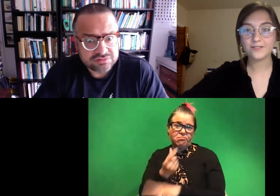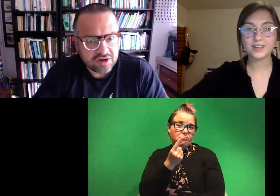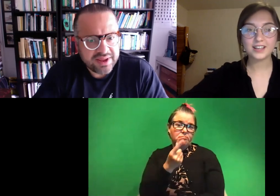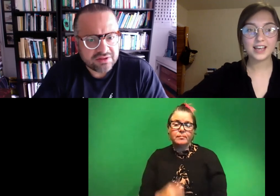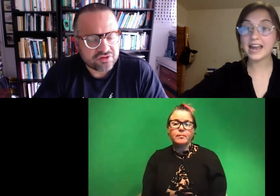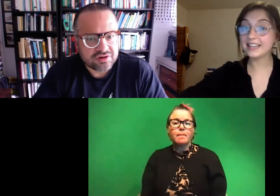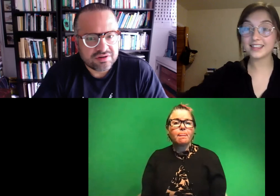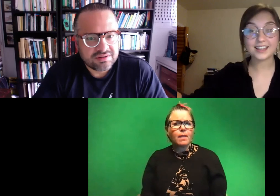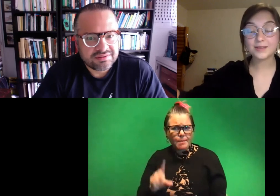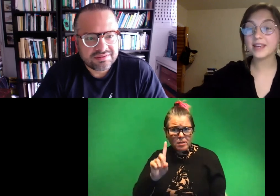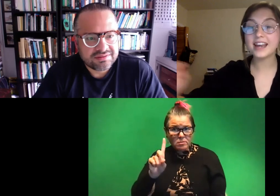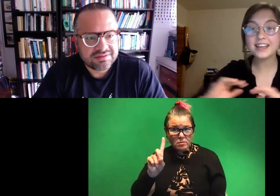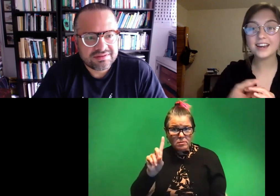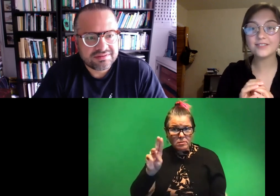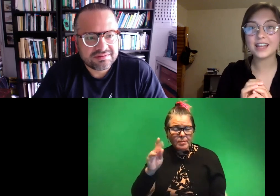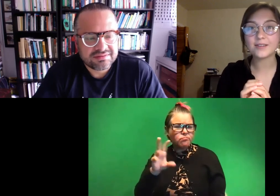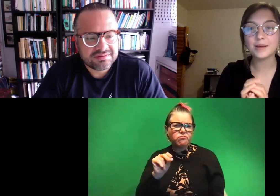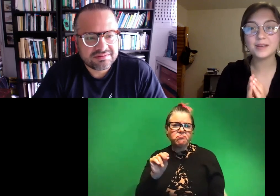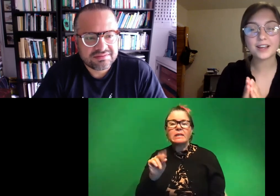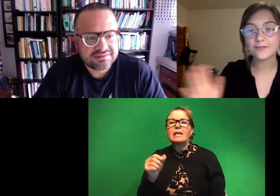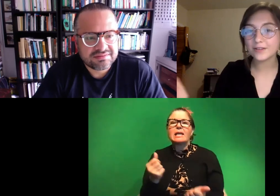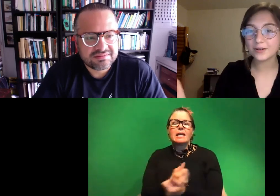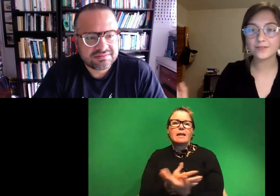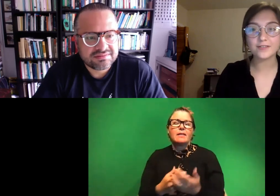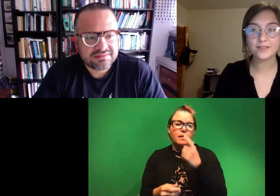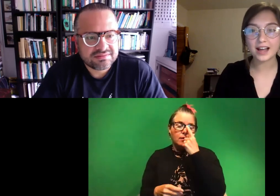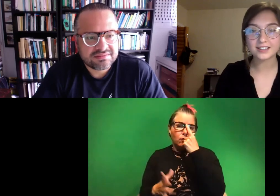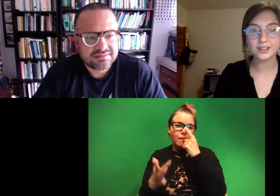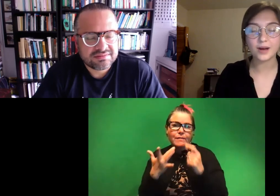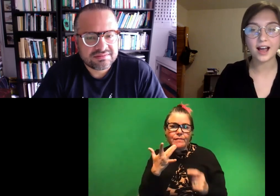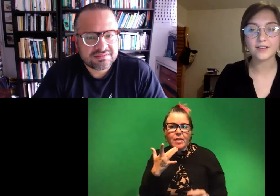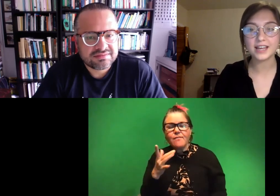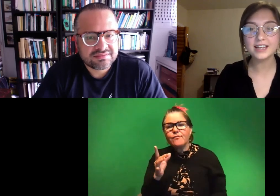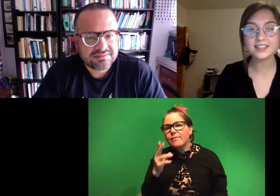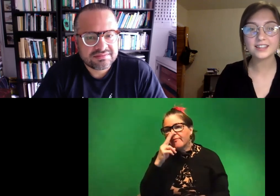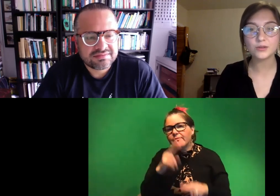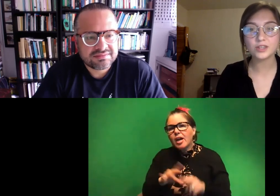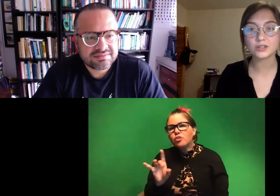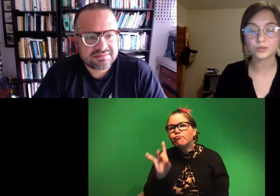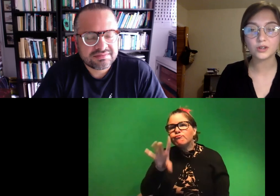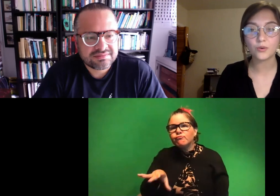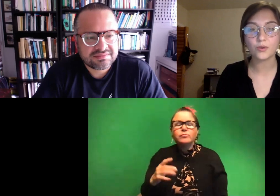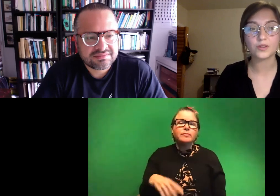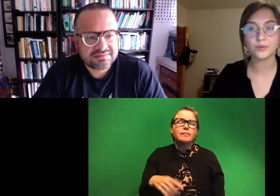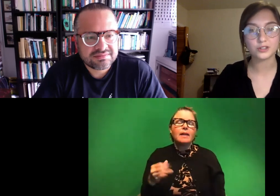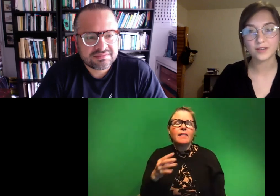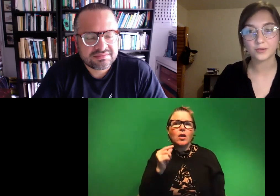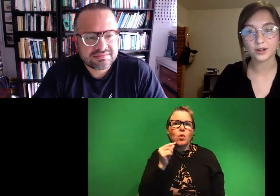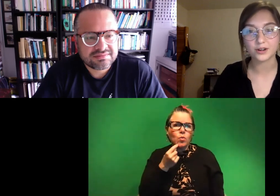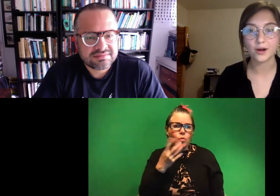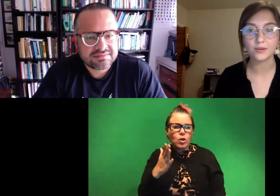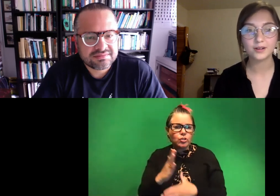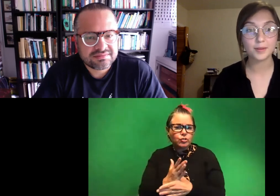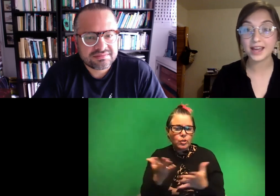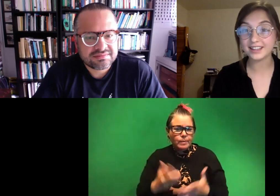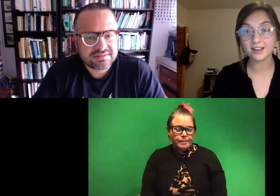About dung beetles or anything. It can be any kind of like, maybe like a favorite fun fact that you have, anything that you think is really cool that you wish everyone